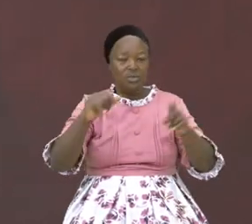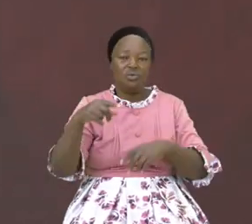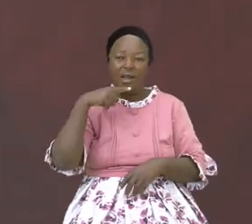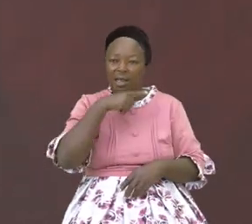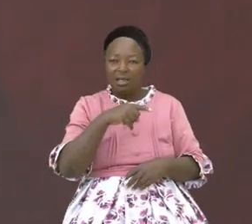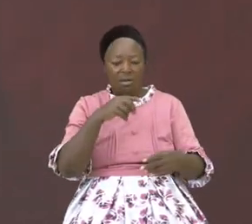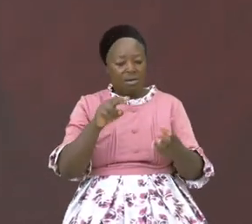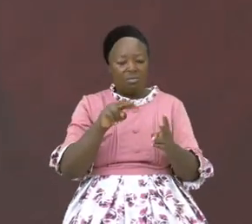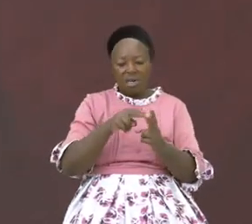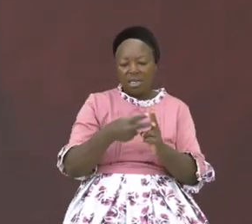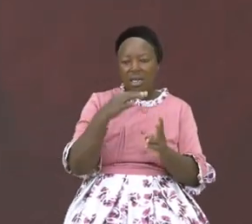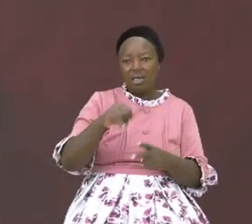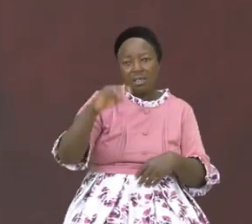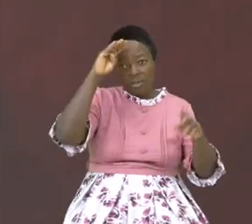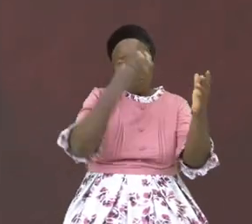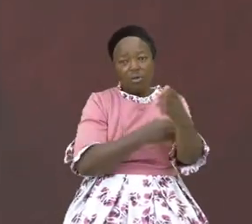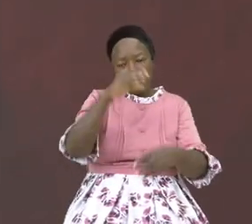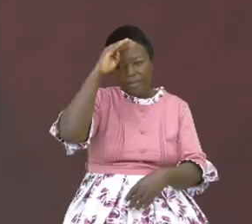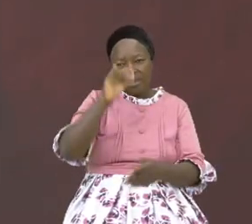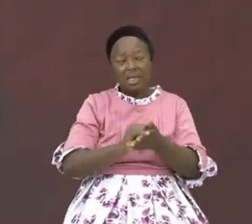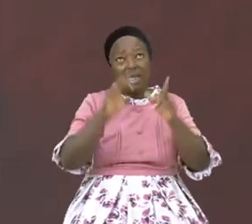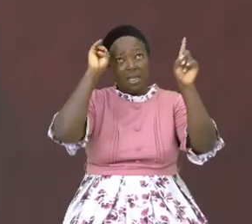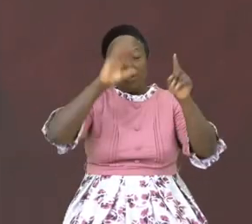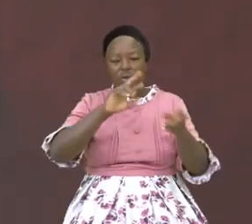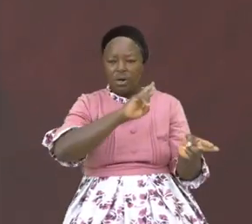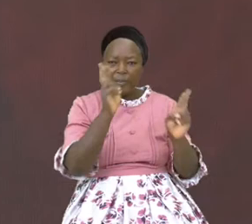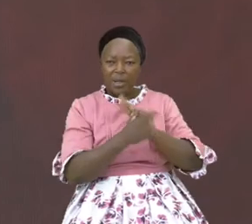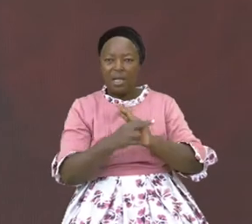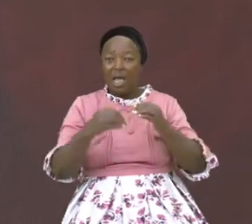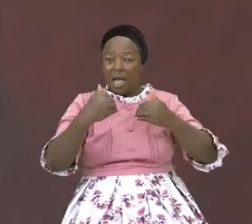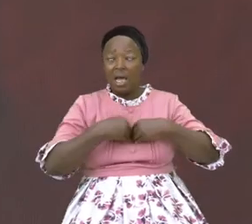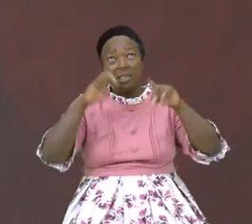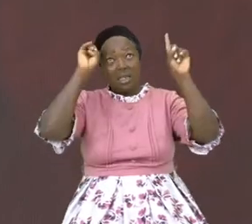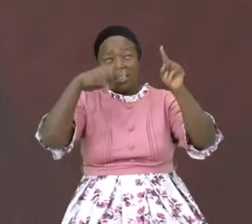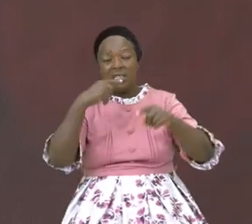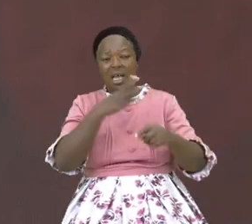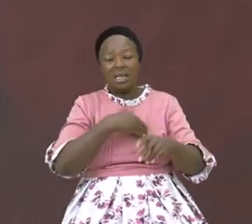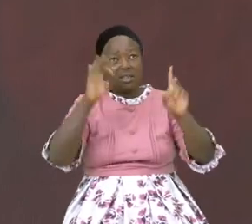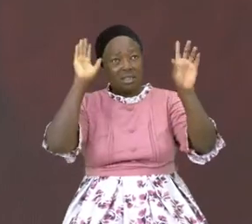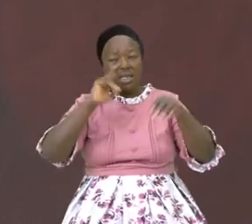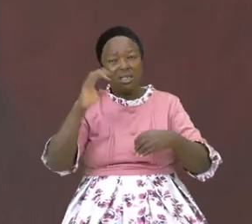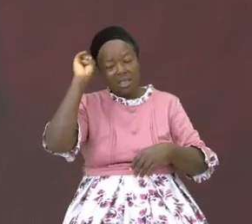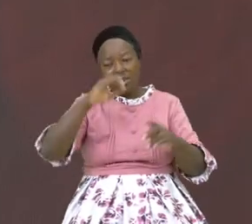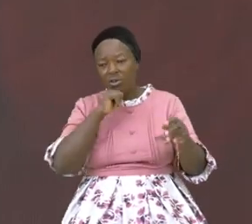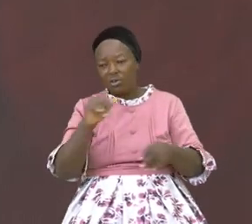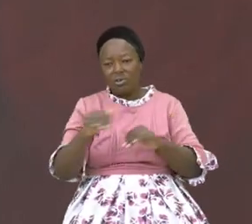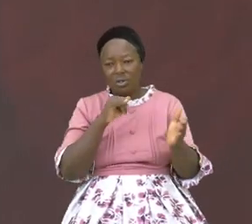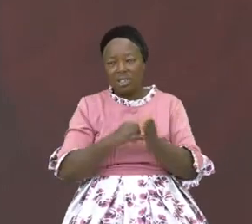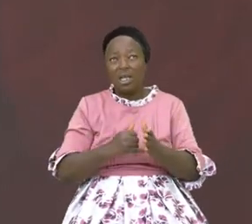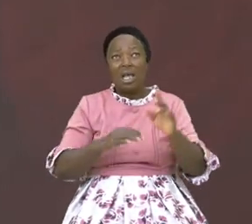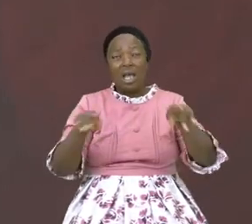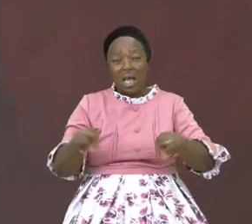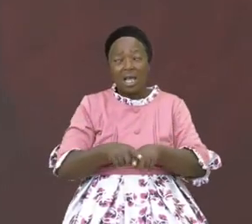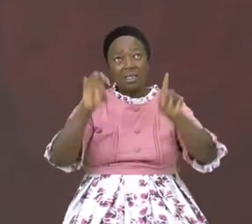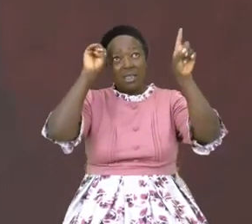of man that he should repent. As he said, and shall he not do it? As he